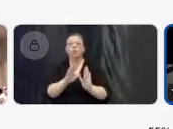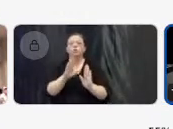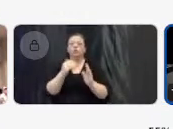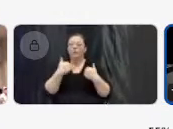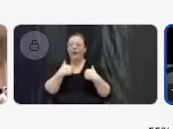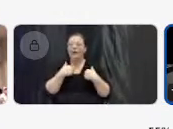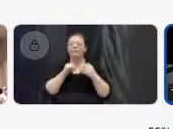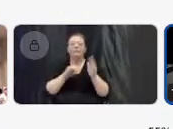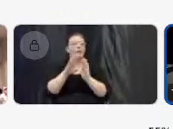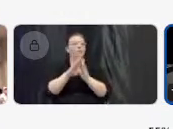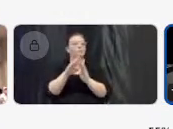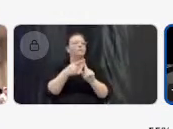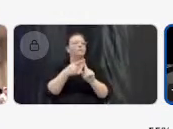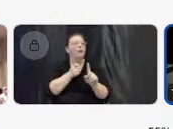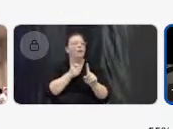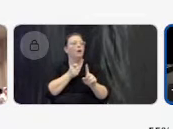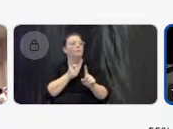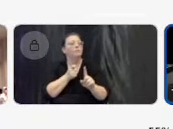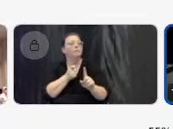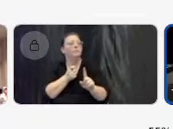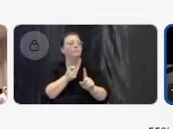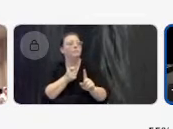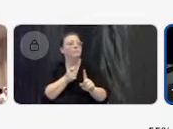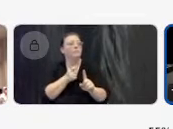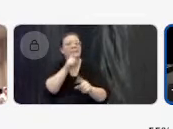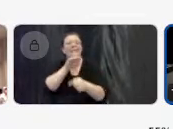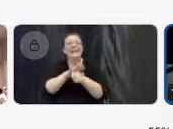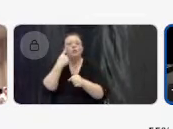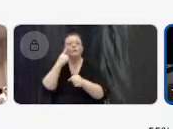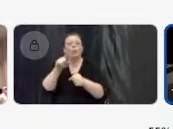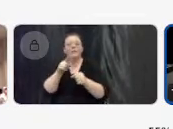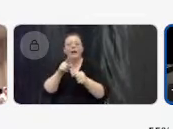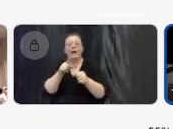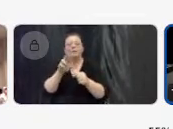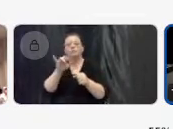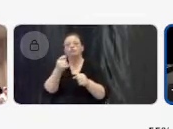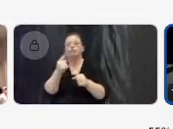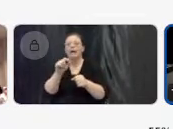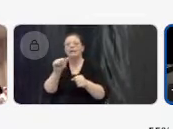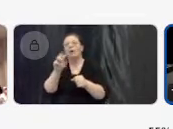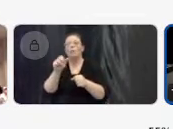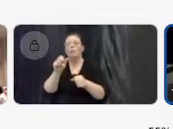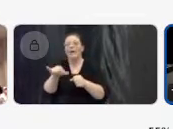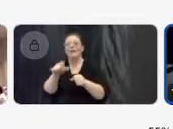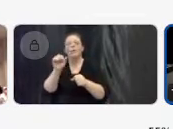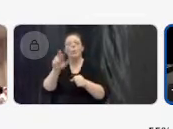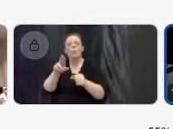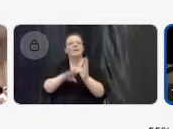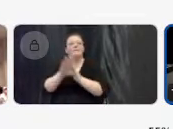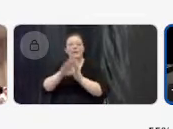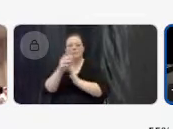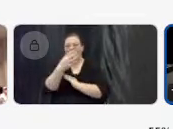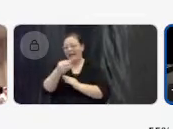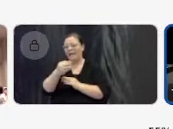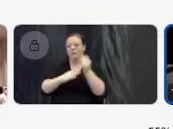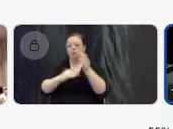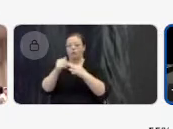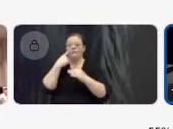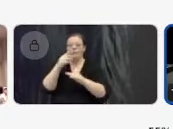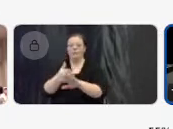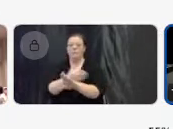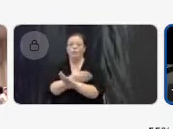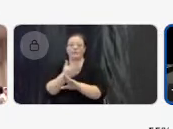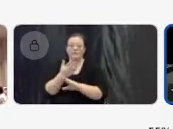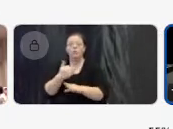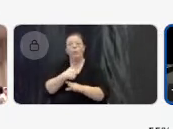of the dedication of the right-of-way or the development and construction of the improvements.